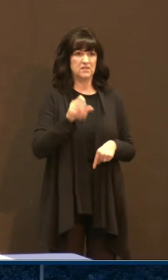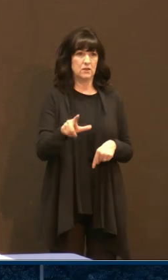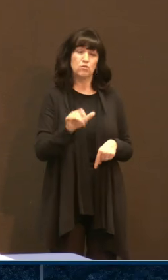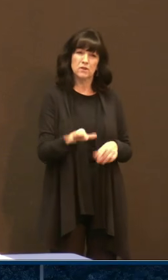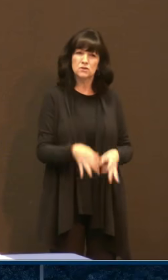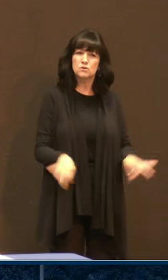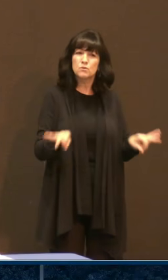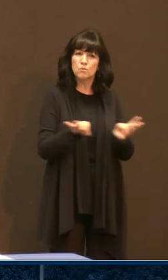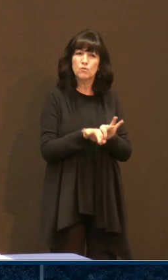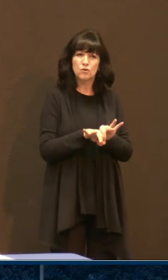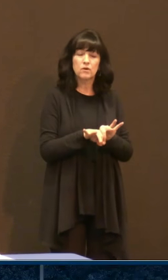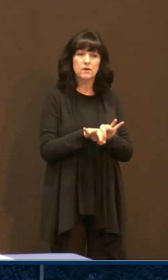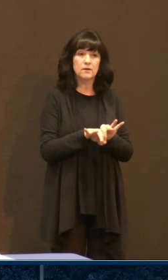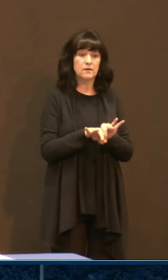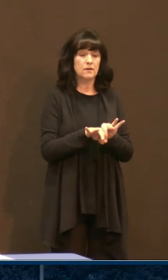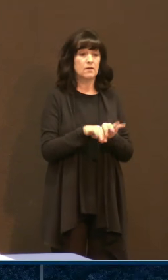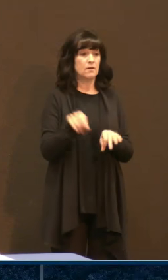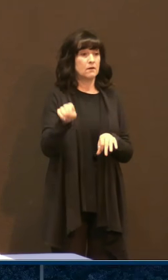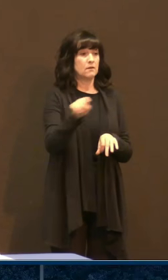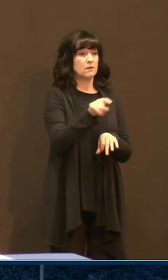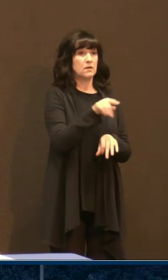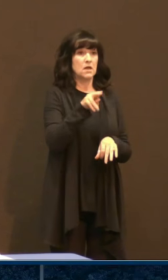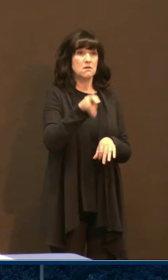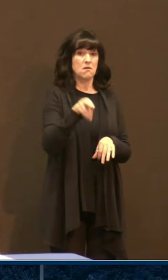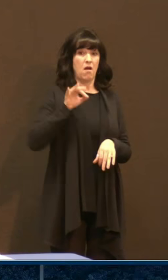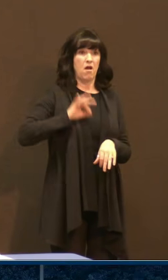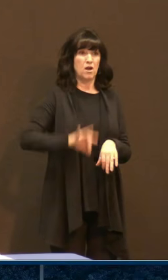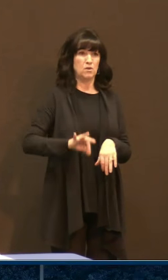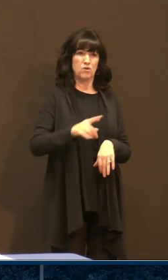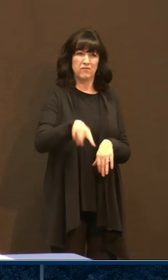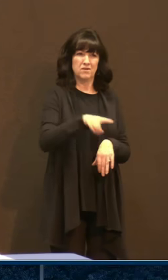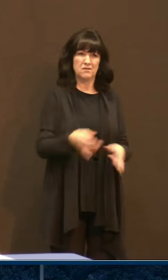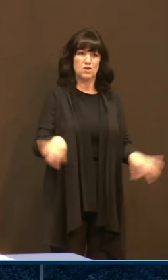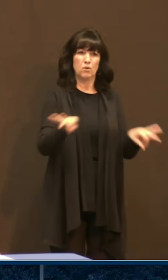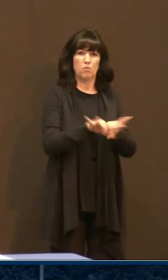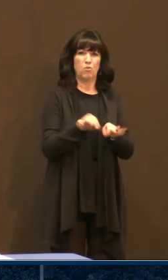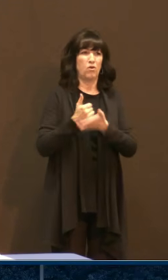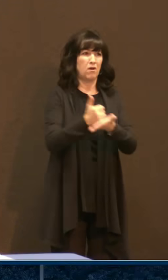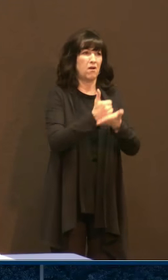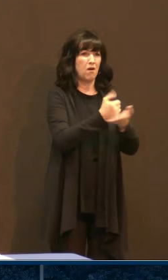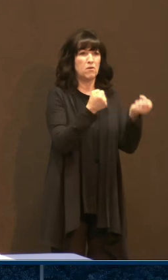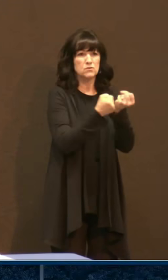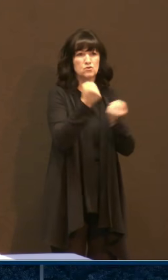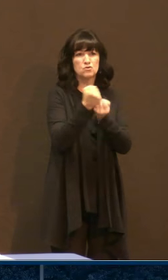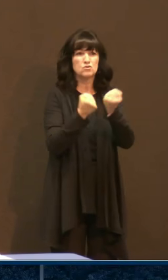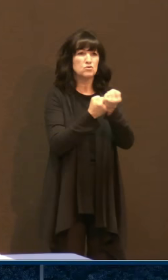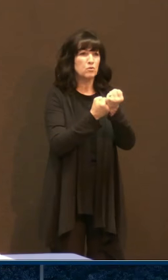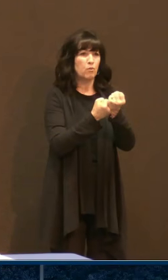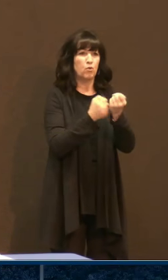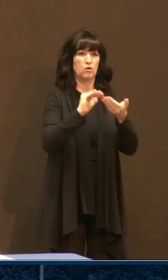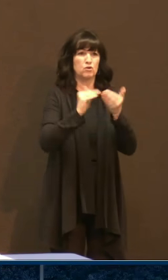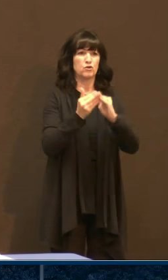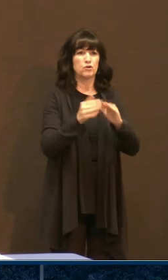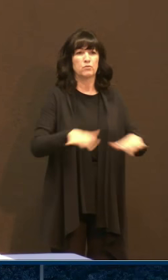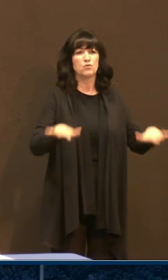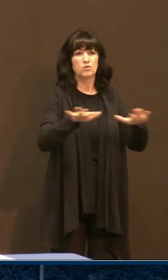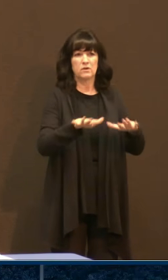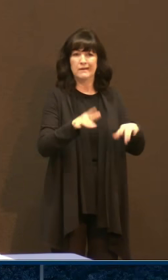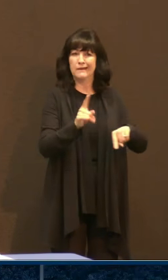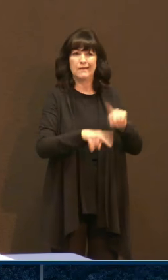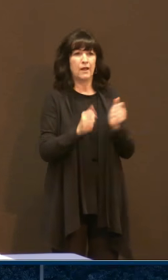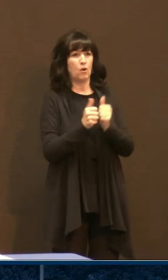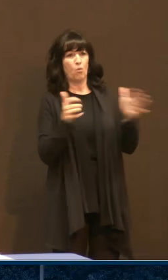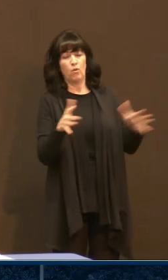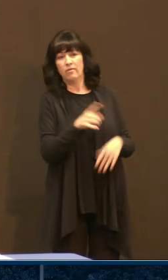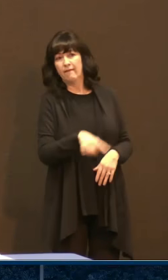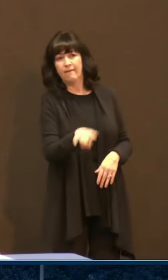think our nonprofits are a huge backstop to our communities, and we have to make sure we support them any way possible, and this will